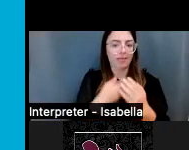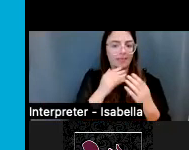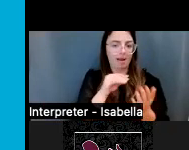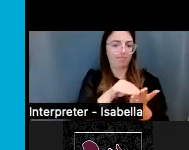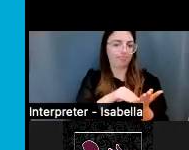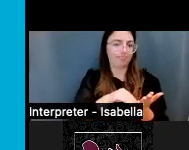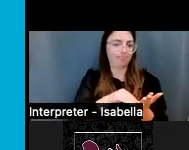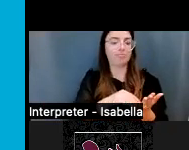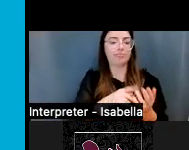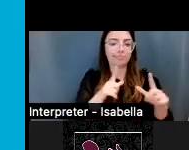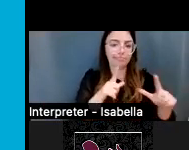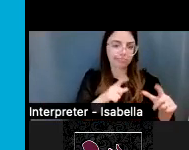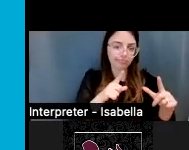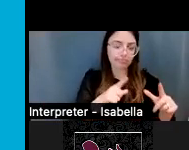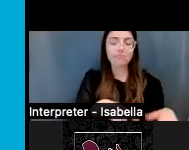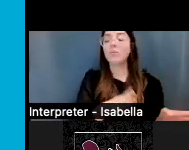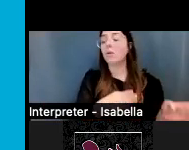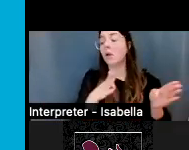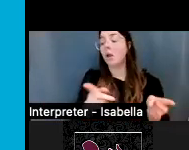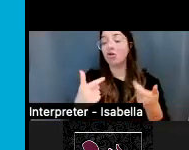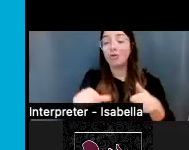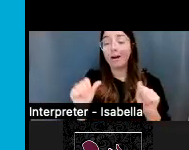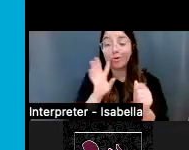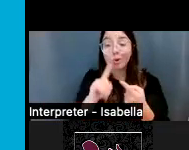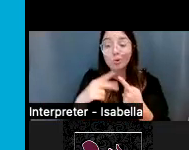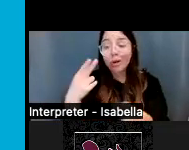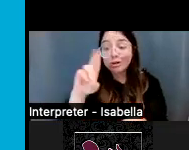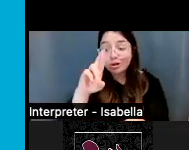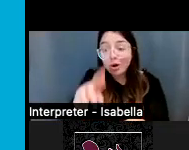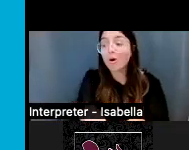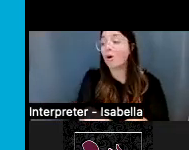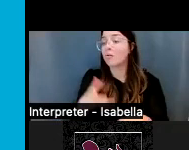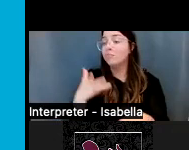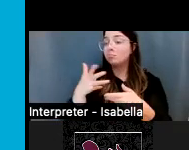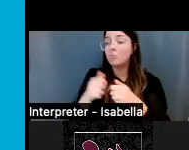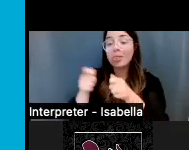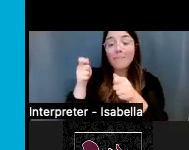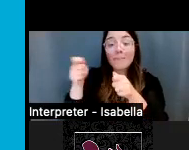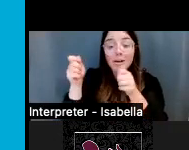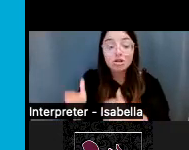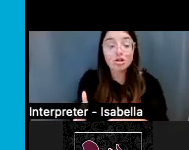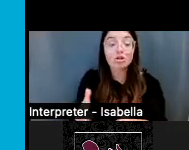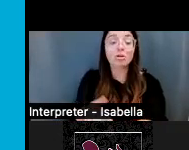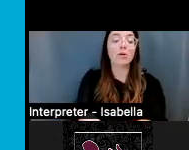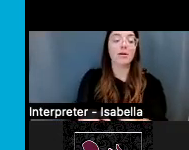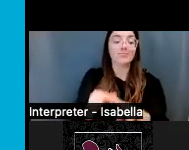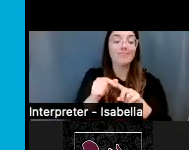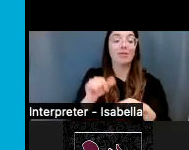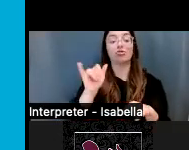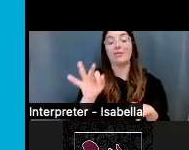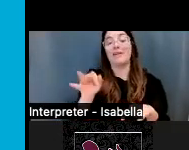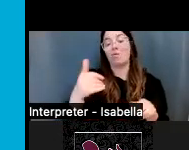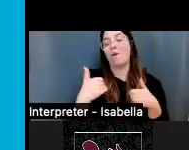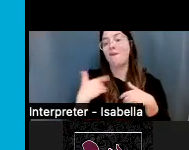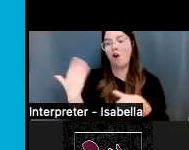talking to HR, talking with a manager, you know, letting somebody know what's going on, especially if you're experiencing harassment or some kind of